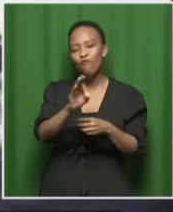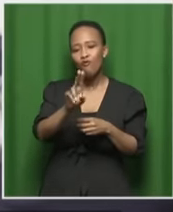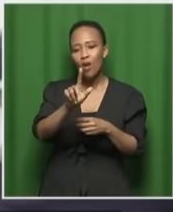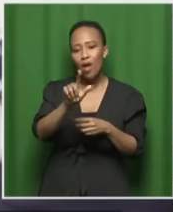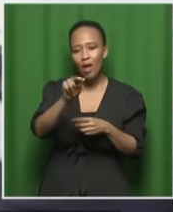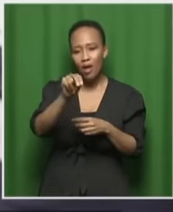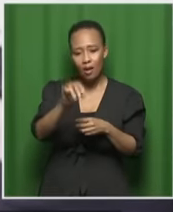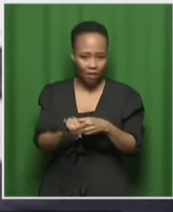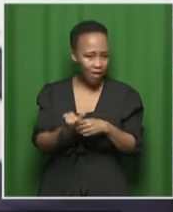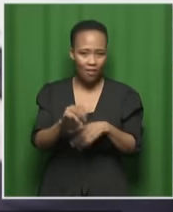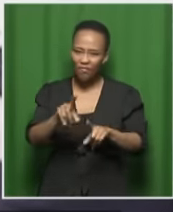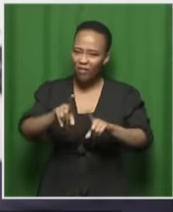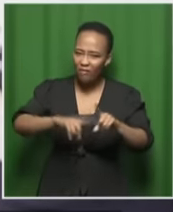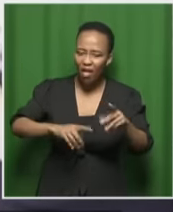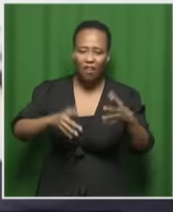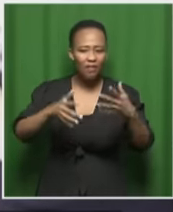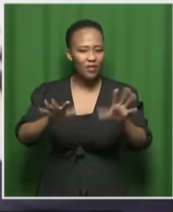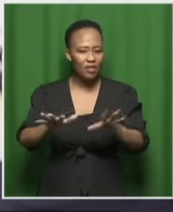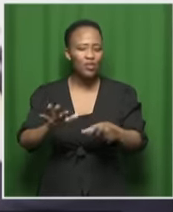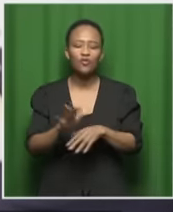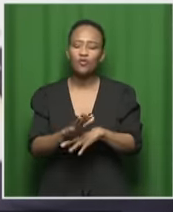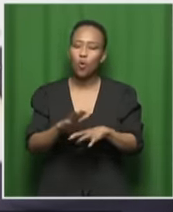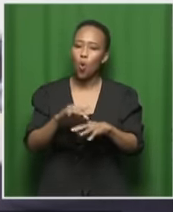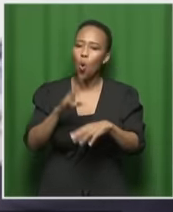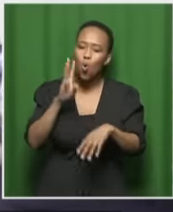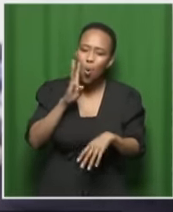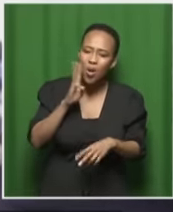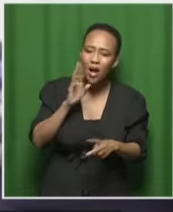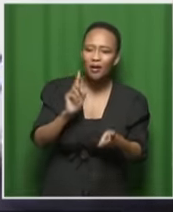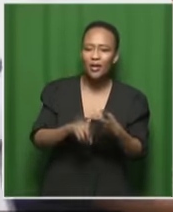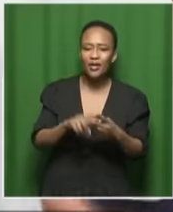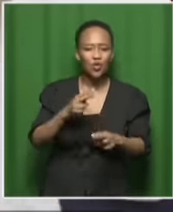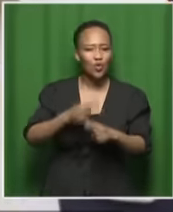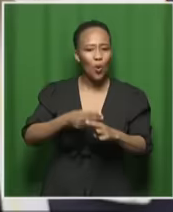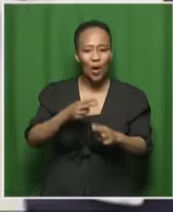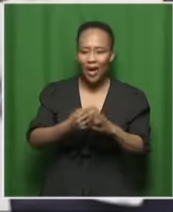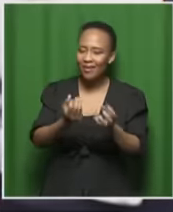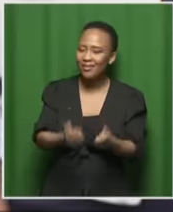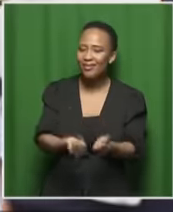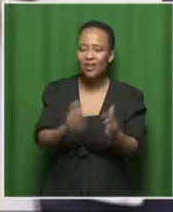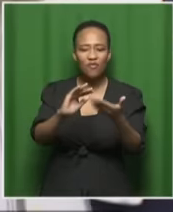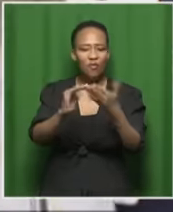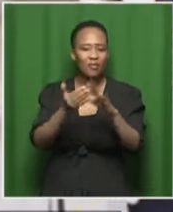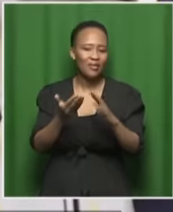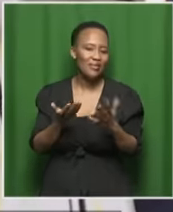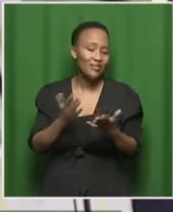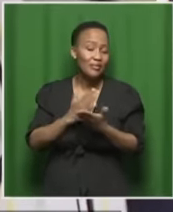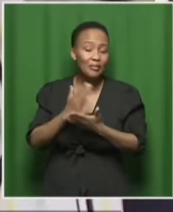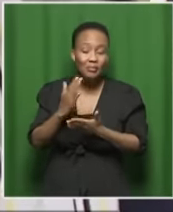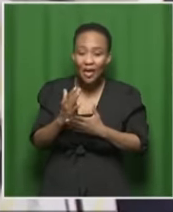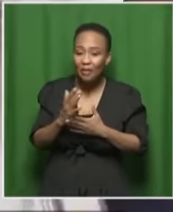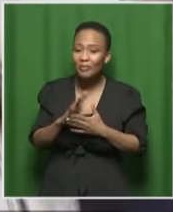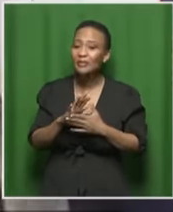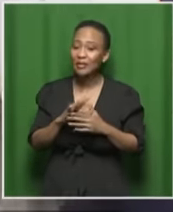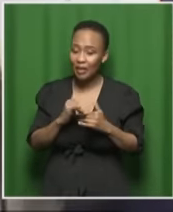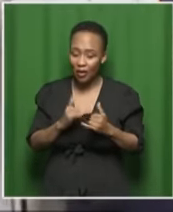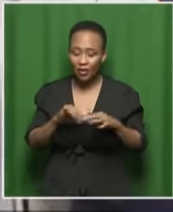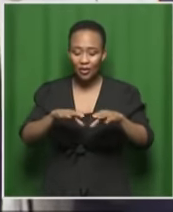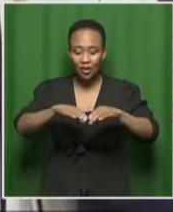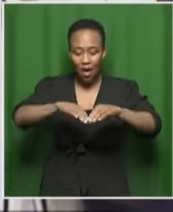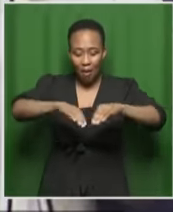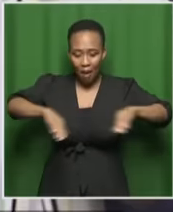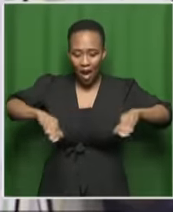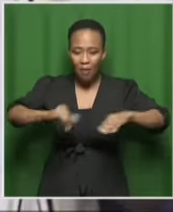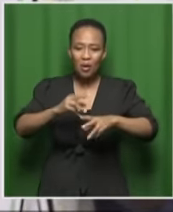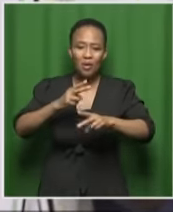provide the basic necessity of water, sanitation. They are basically living sometimes with sewage running through the streets.